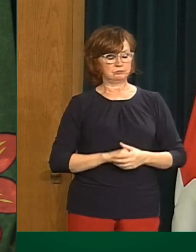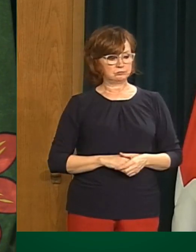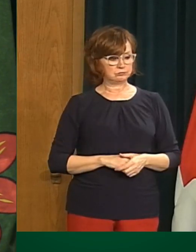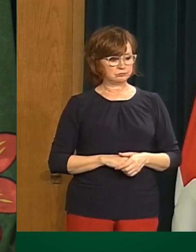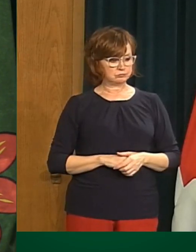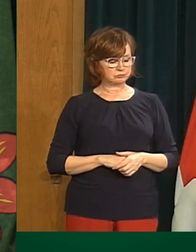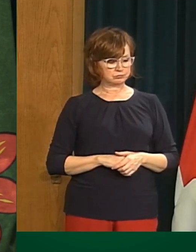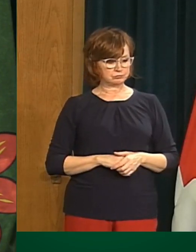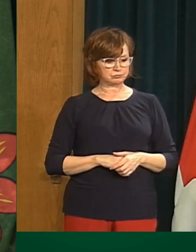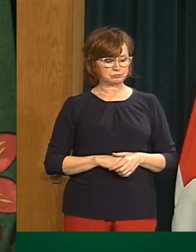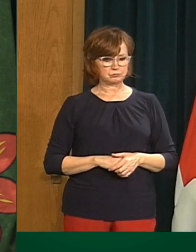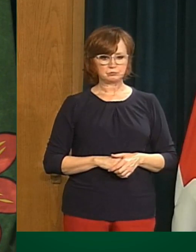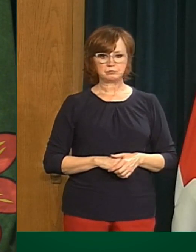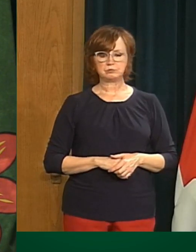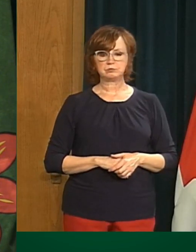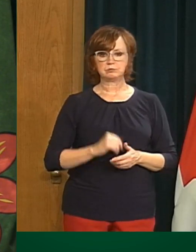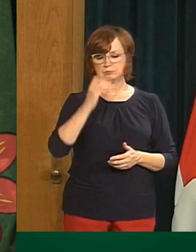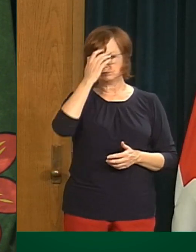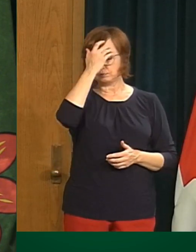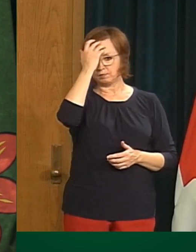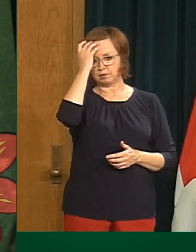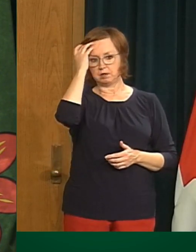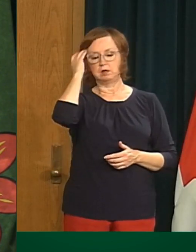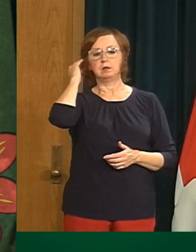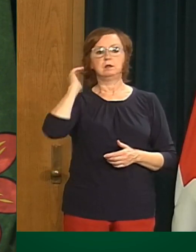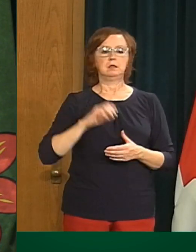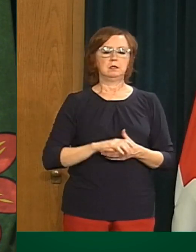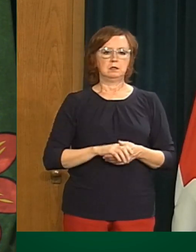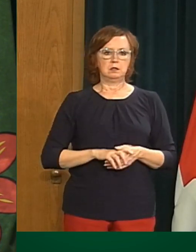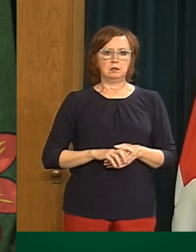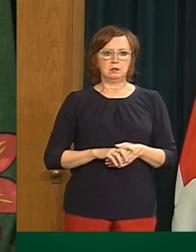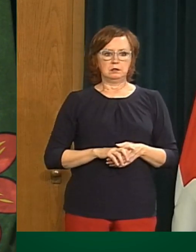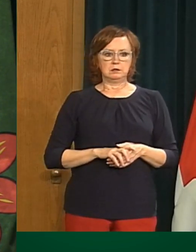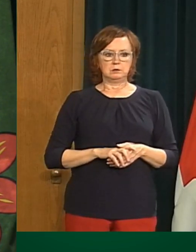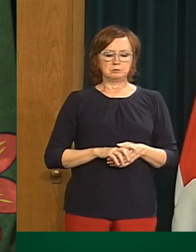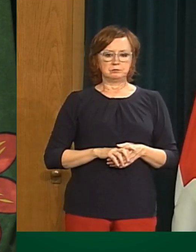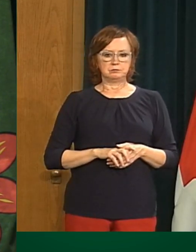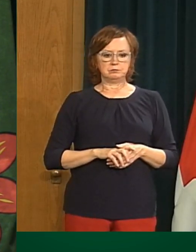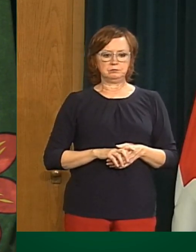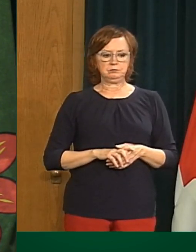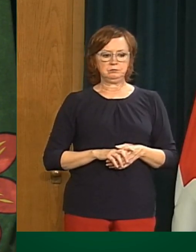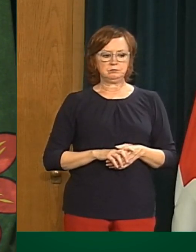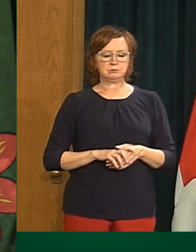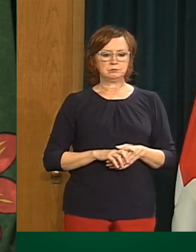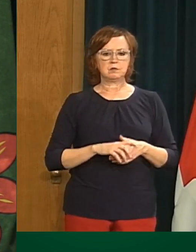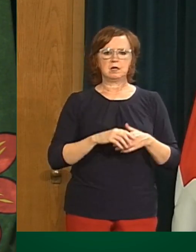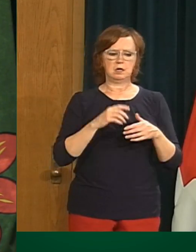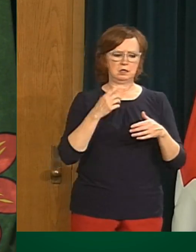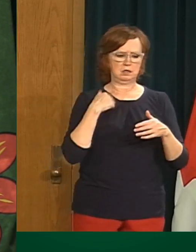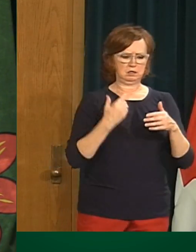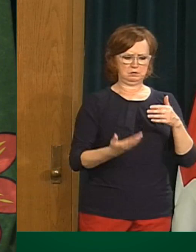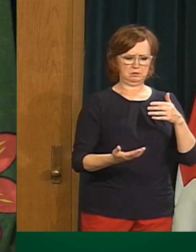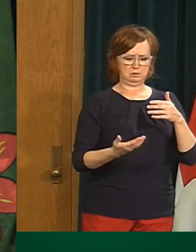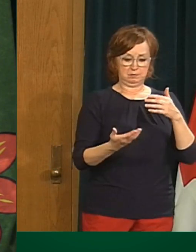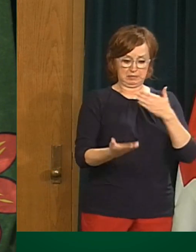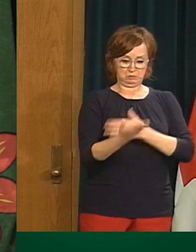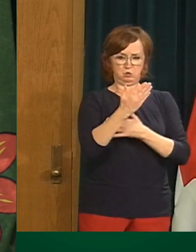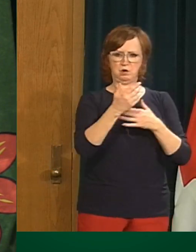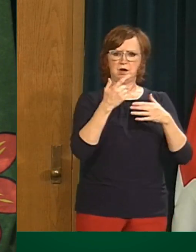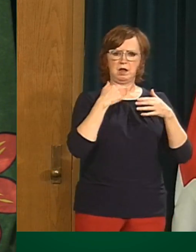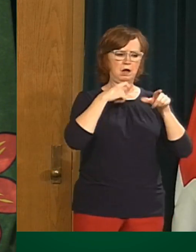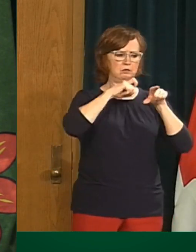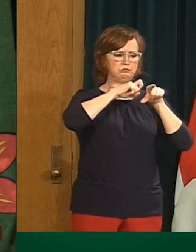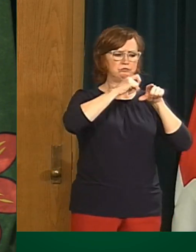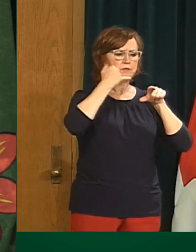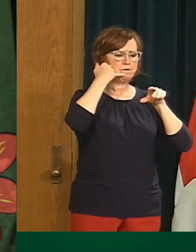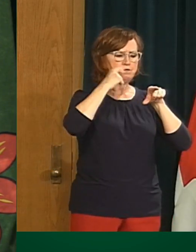broad-based. Specific to our conversation this morning with Mayor Robert St. Pierre, we had